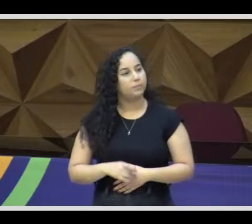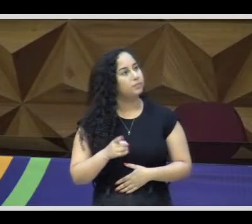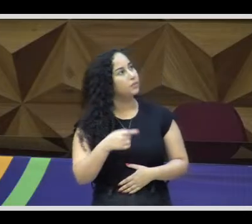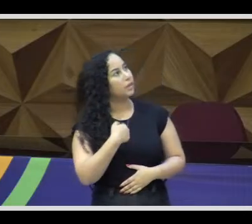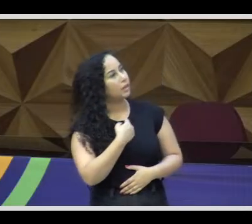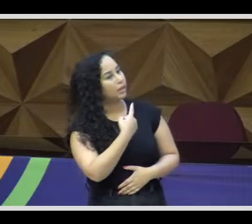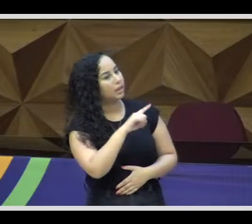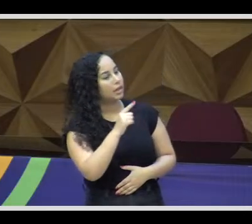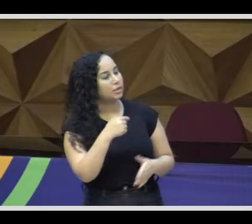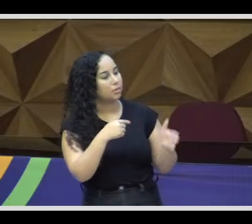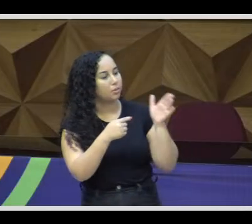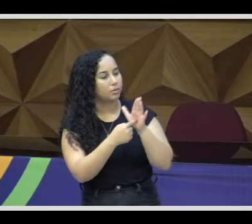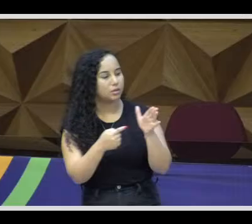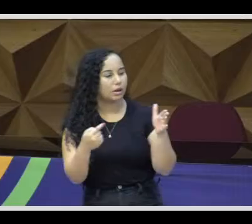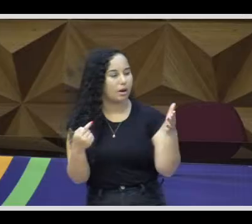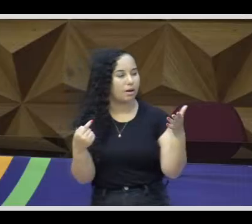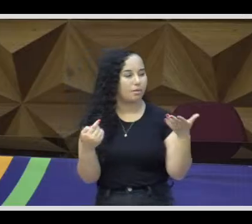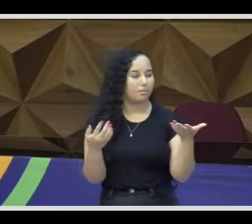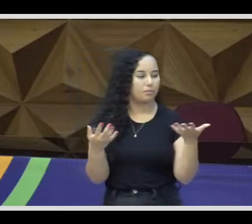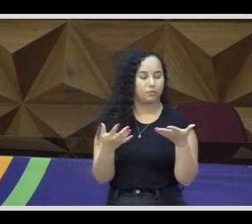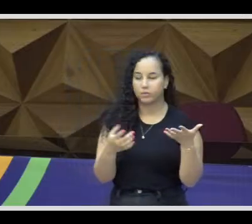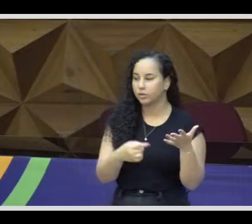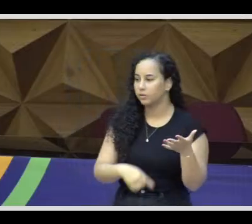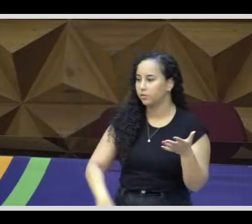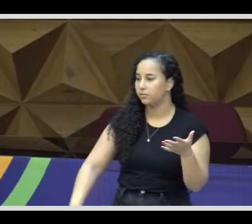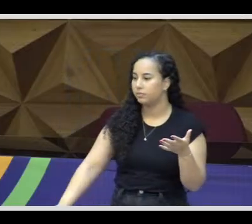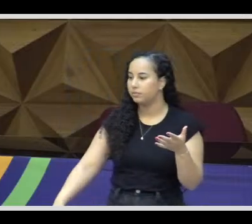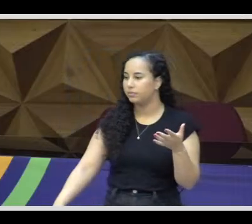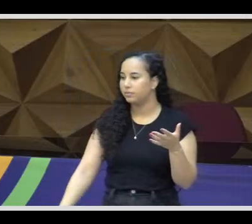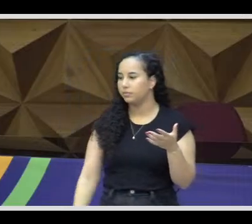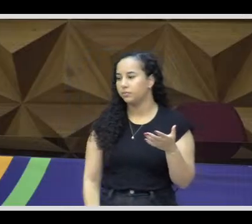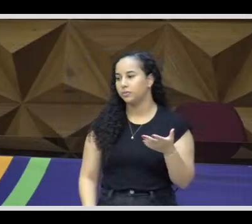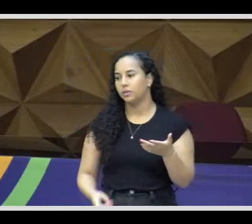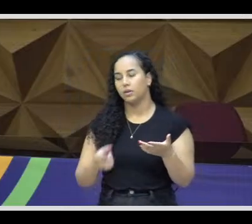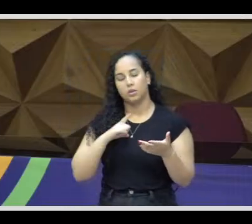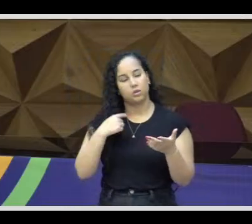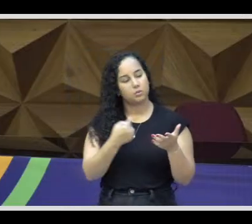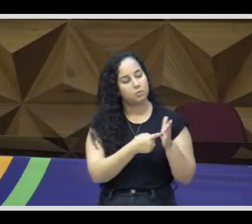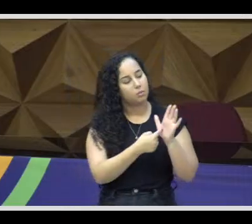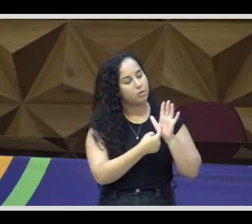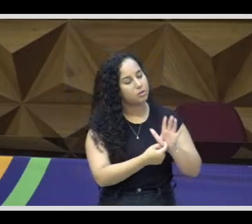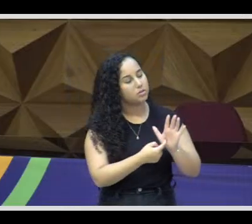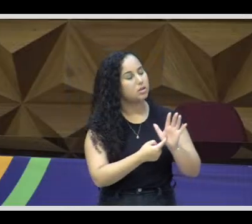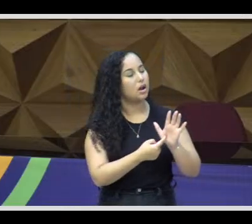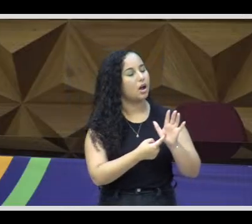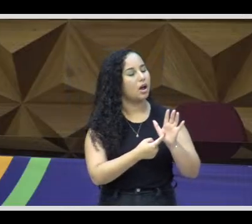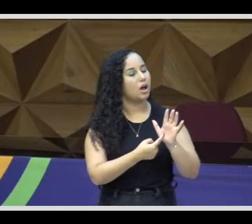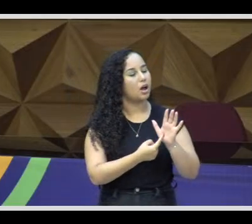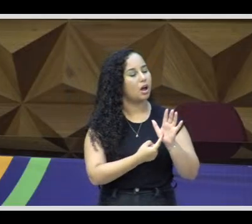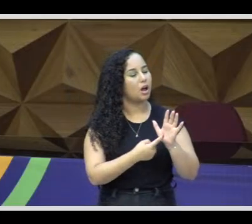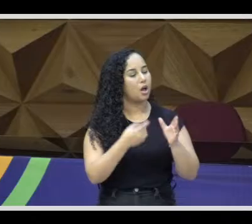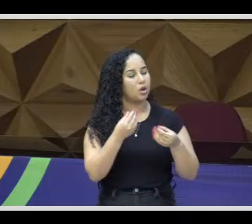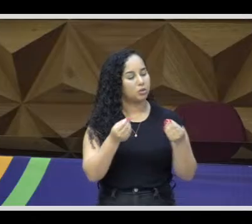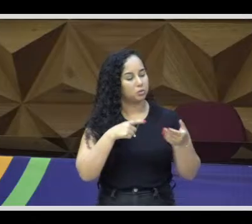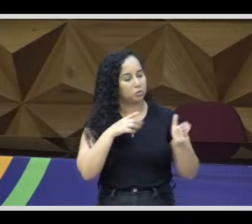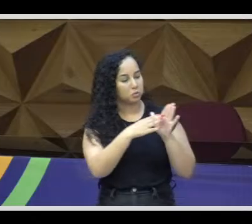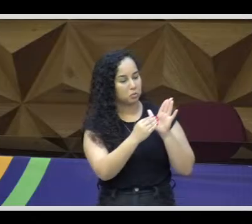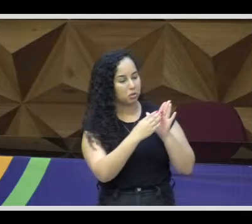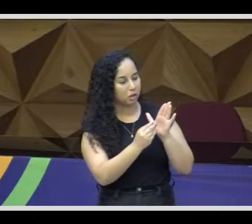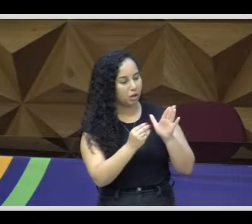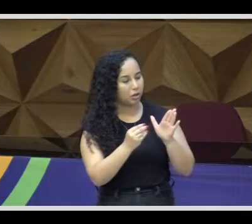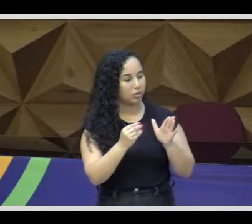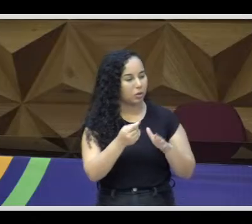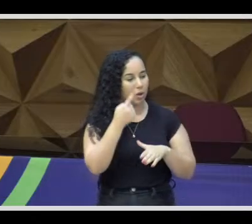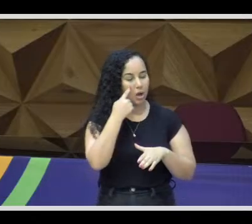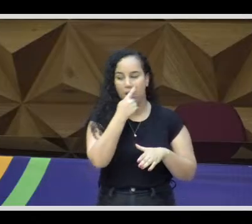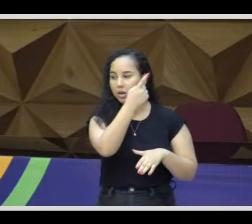I'm going to show you today, and then I'm going to demonstrate some of the models that we run.